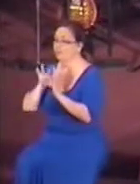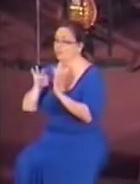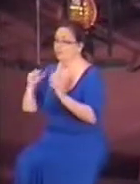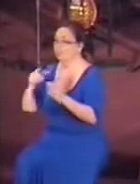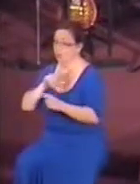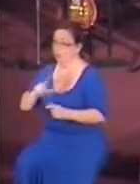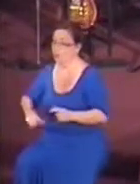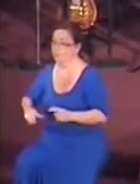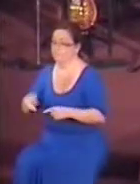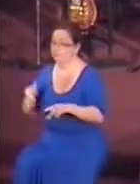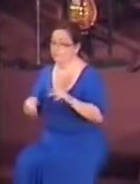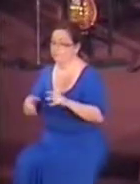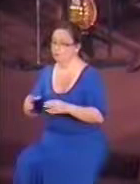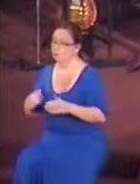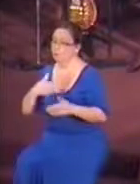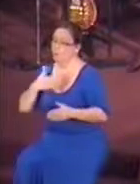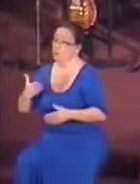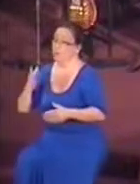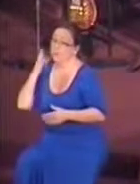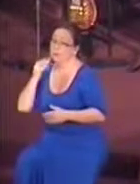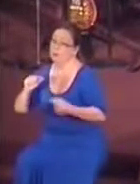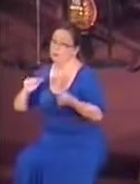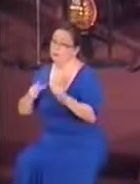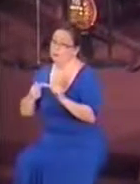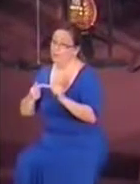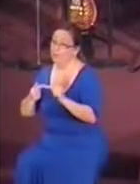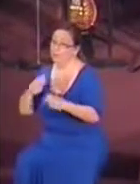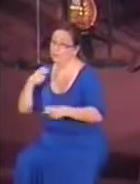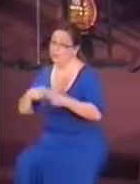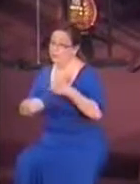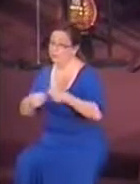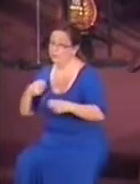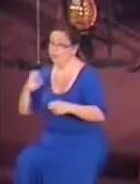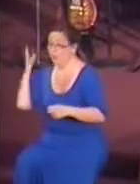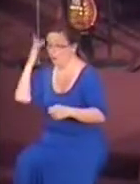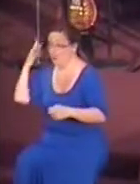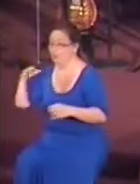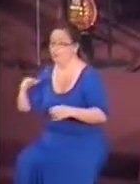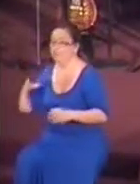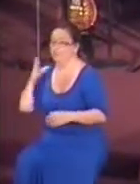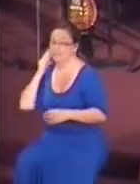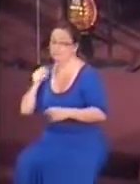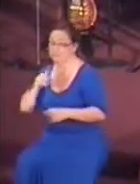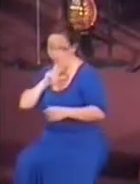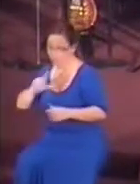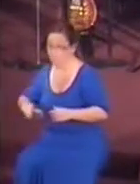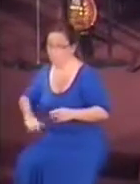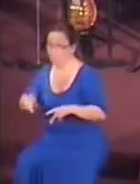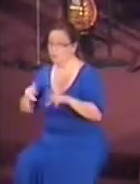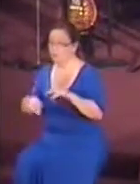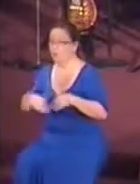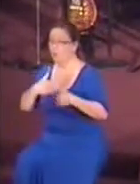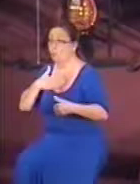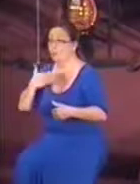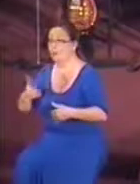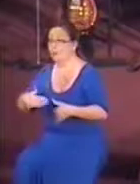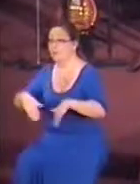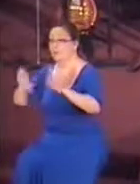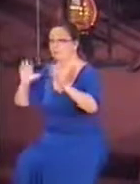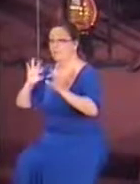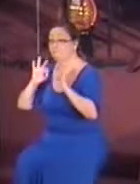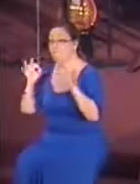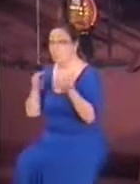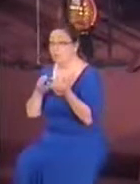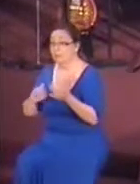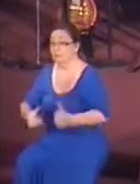pain and hardship because they encountered the risen Lord. People who are willing to give up their own families, their own lives,